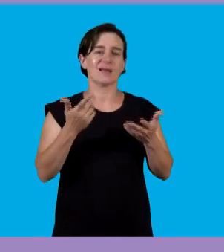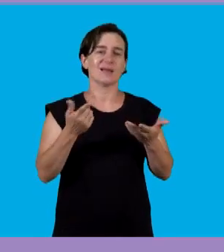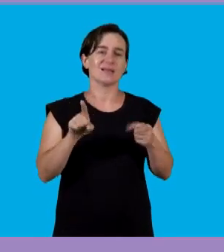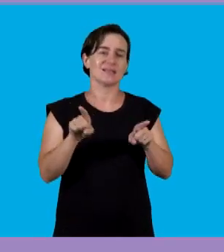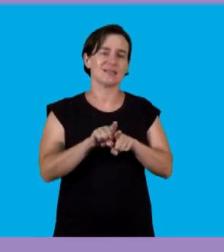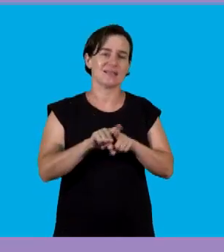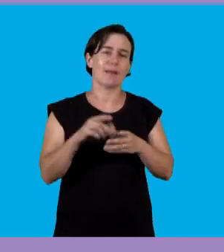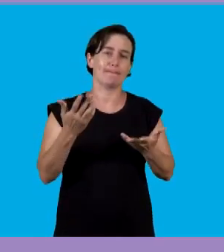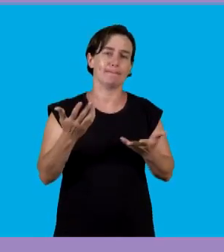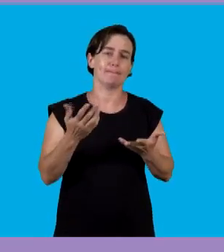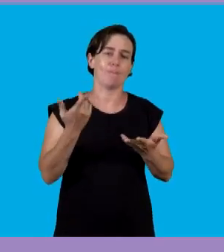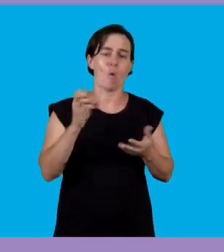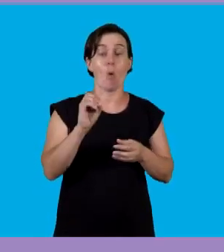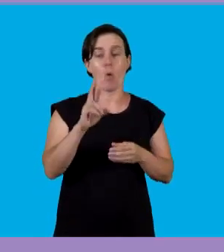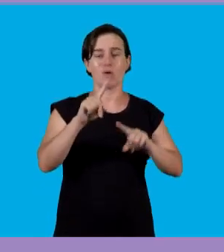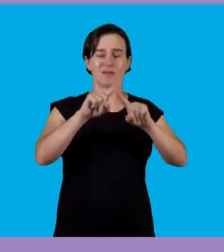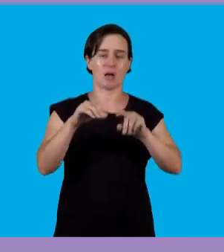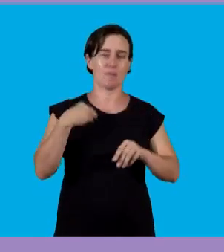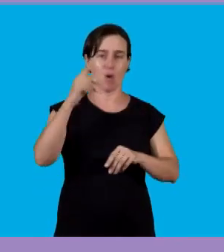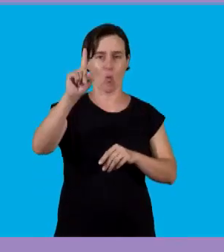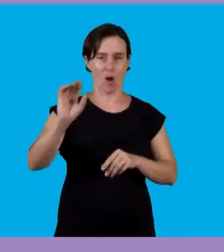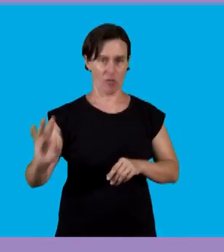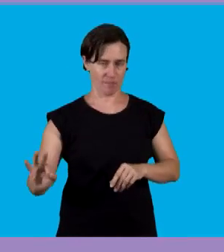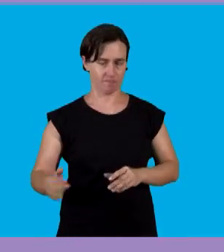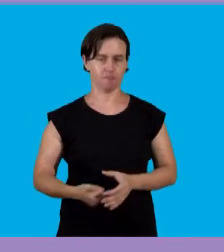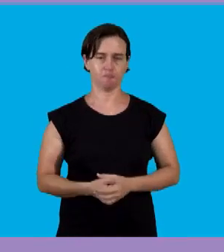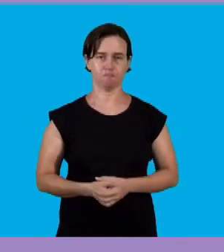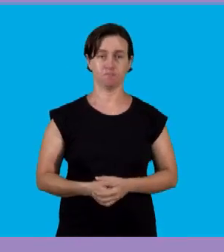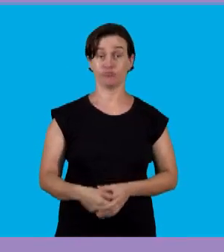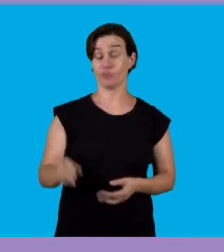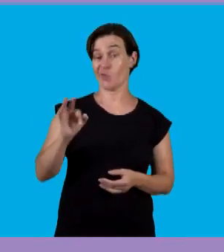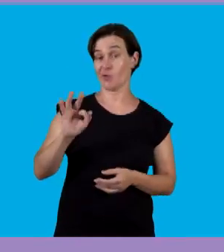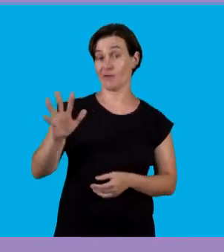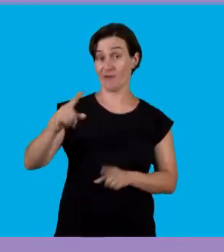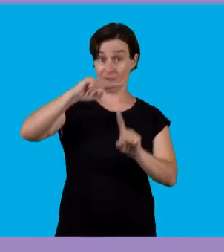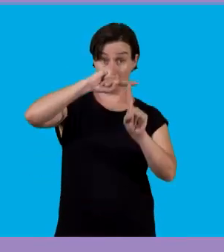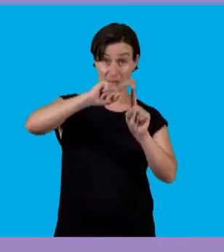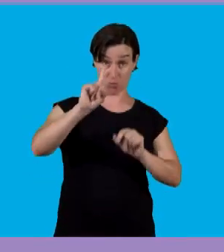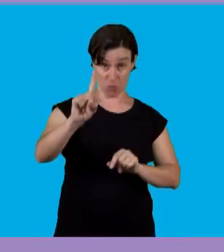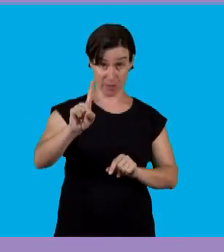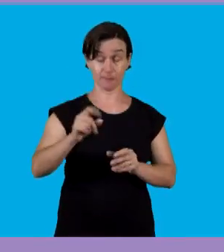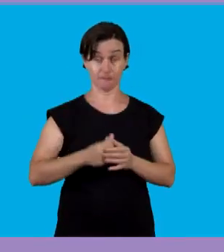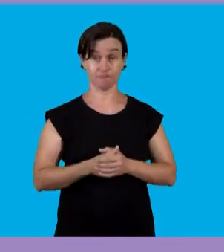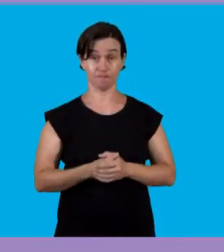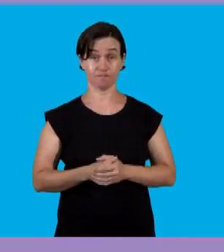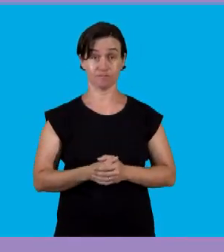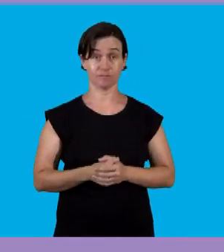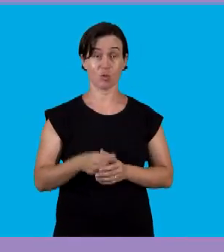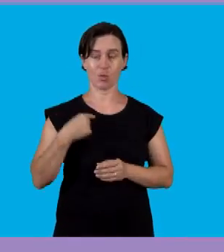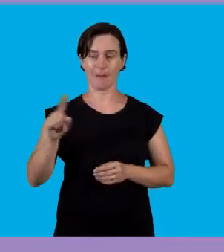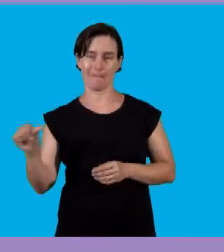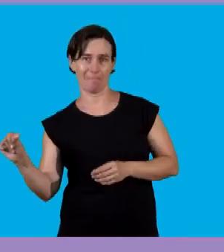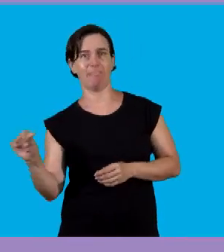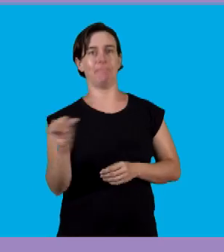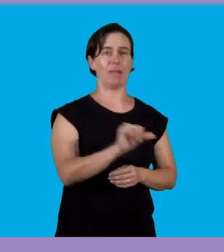by 1/3. So we are going to say 35 plus 1, remember, because we are moving